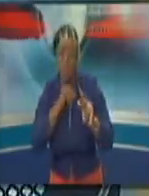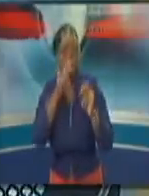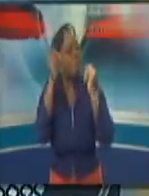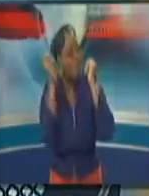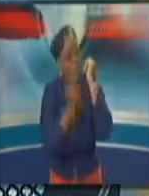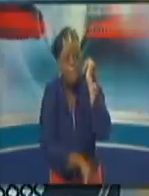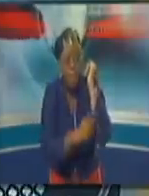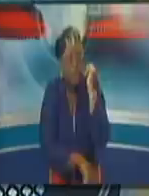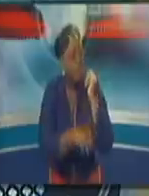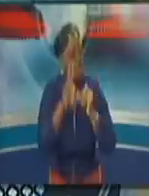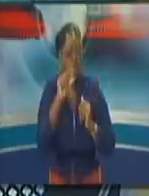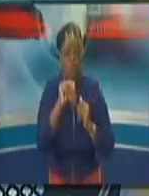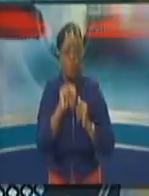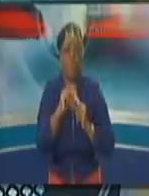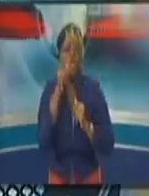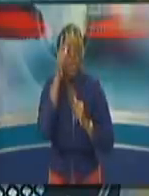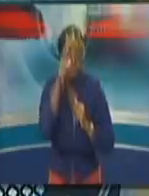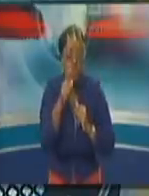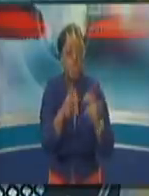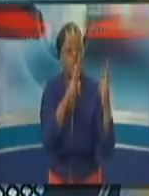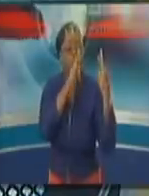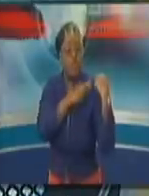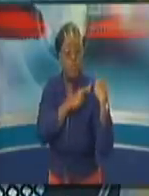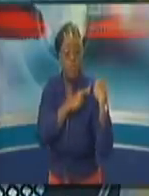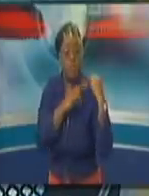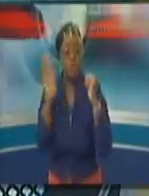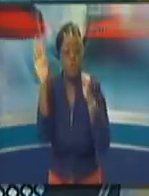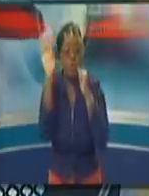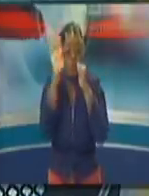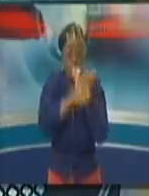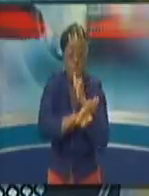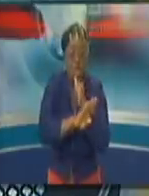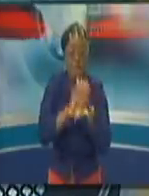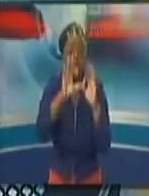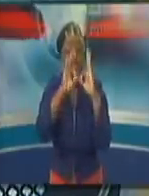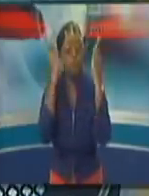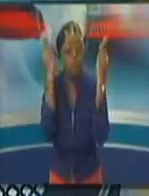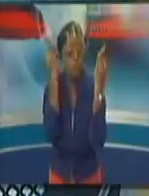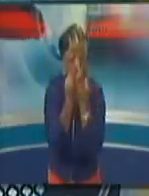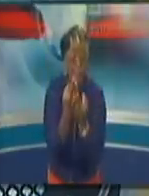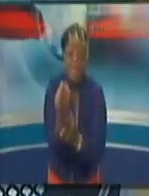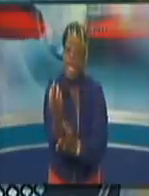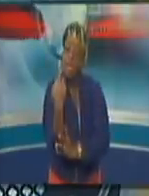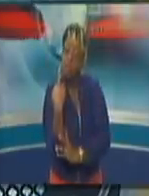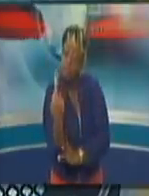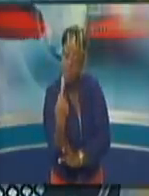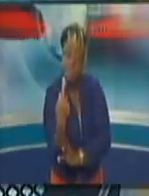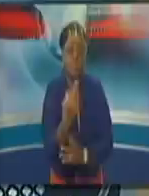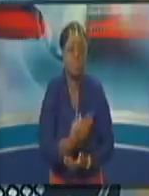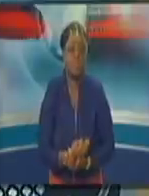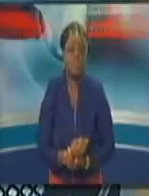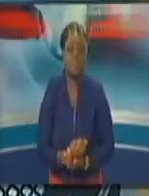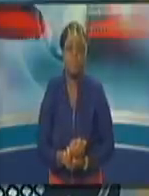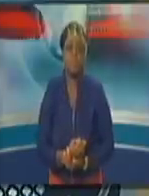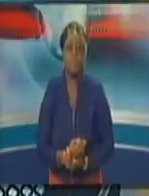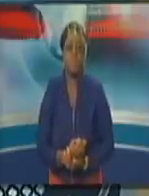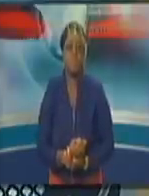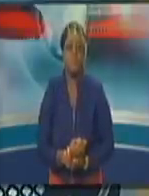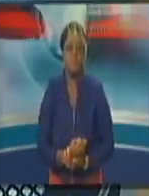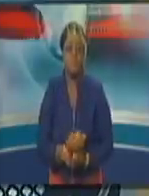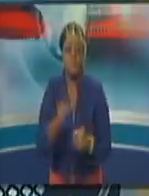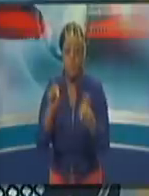you. It's just you taking responsibility to protect your loved ones. Also, for